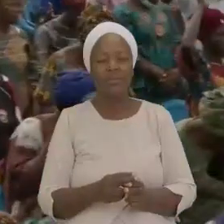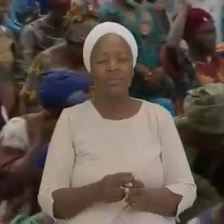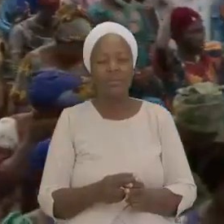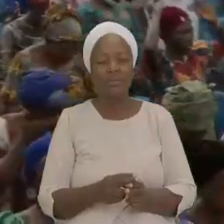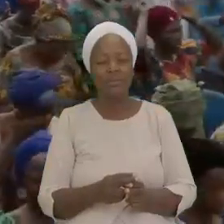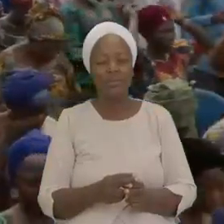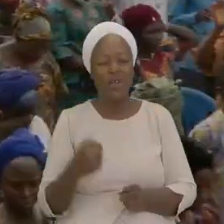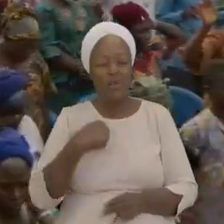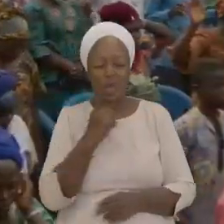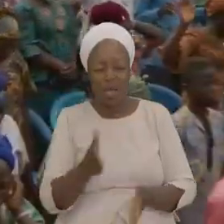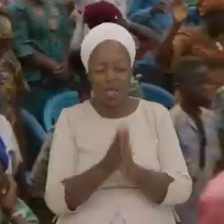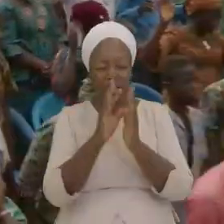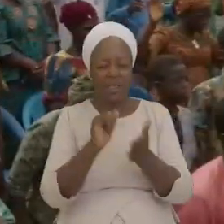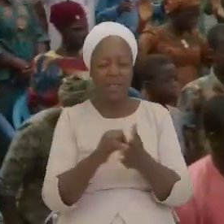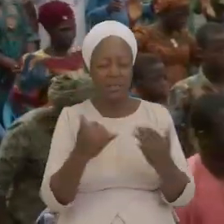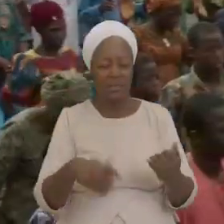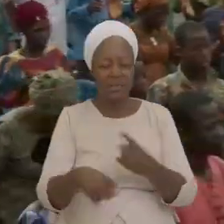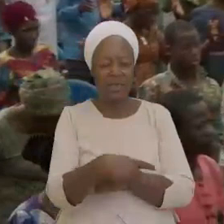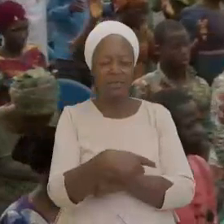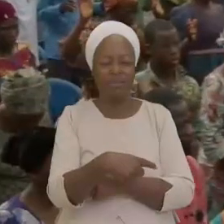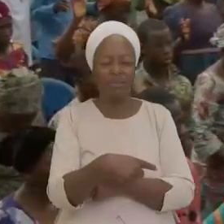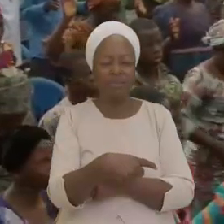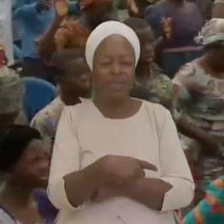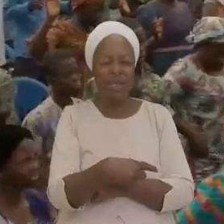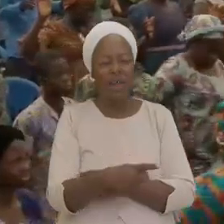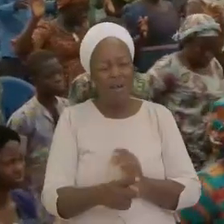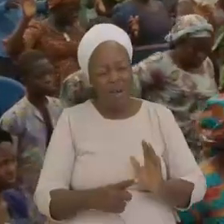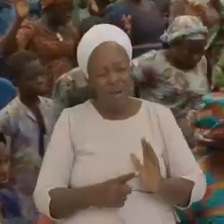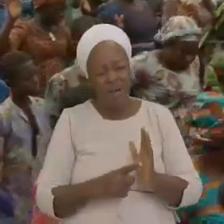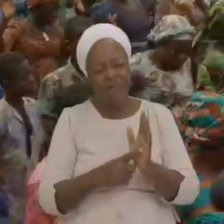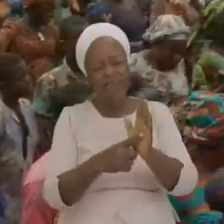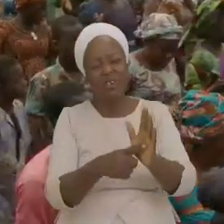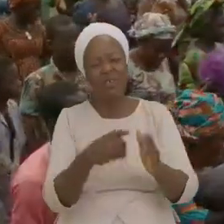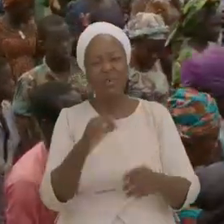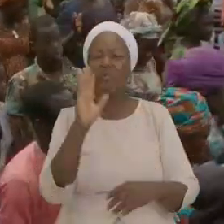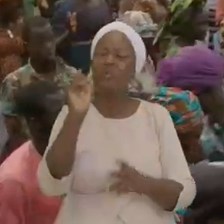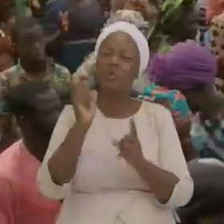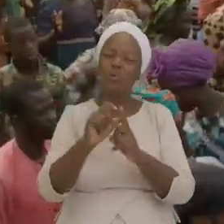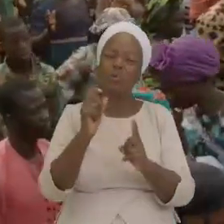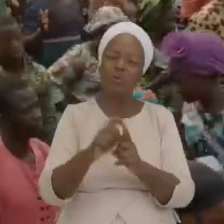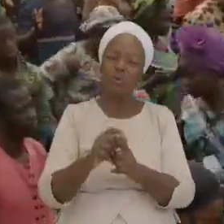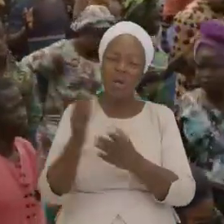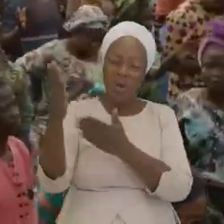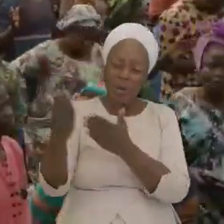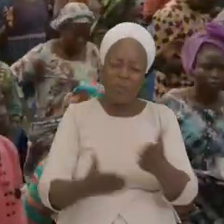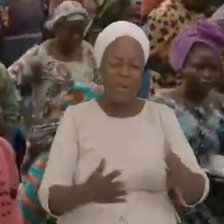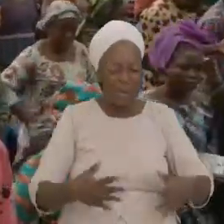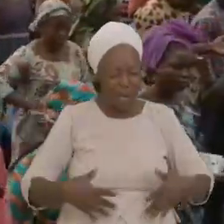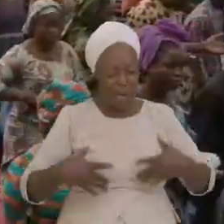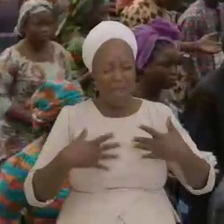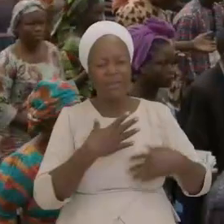We're asking that today, the revelation of your word bring life and light